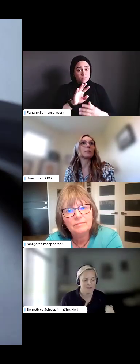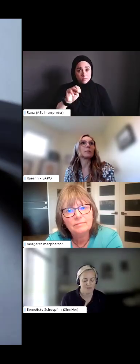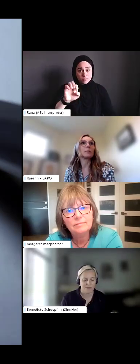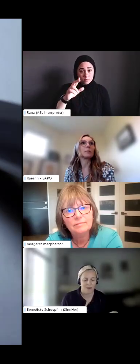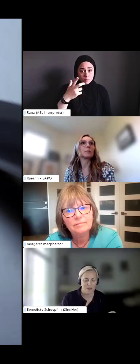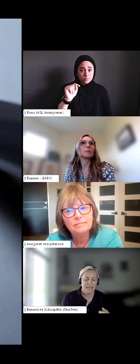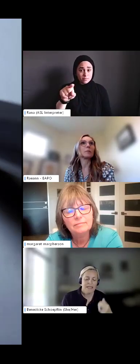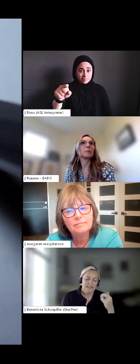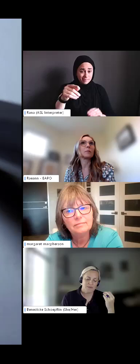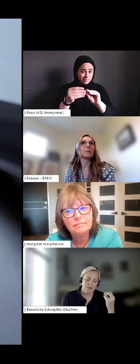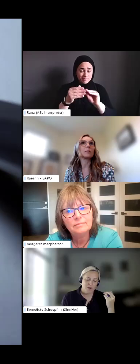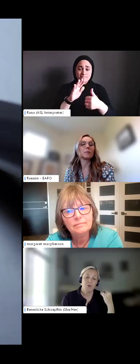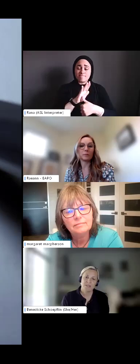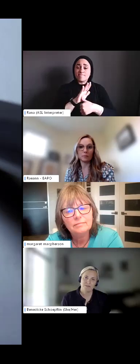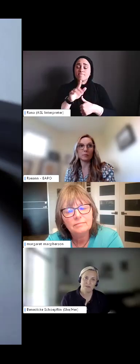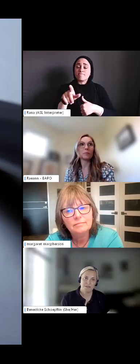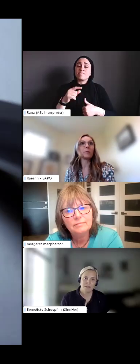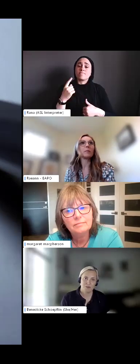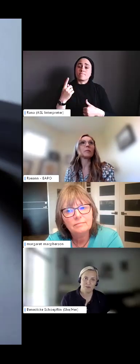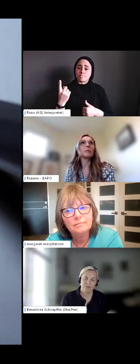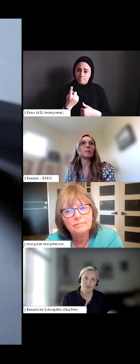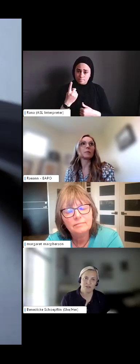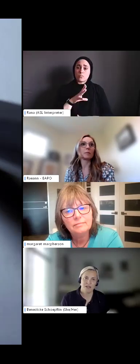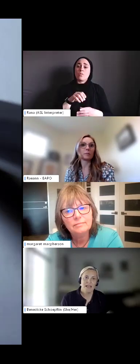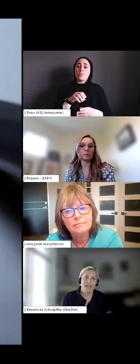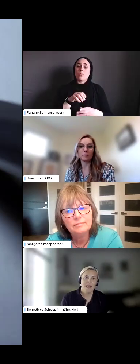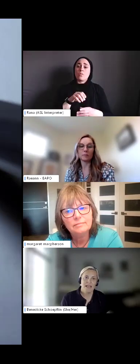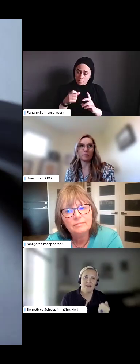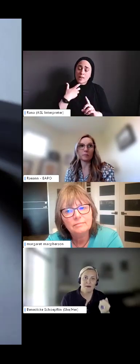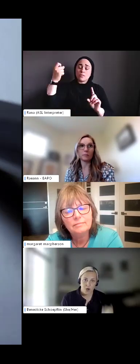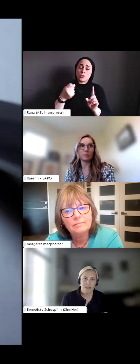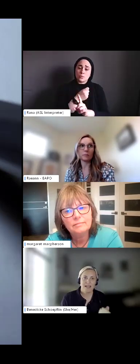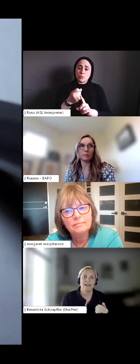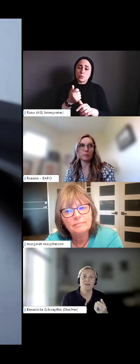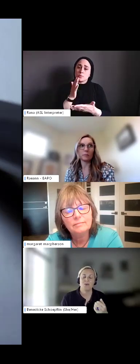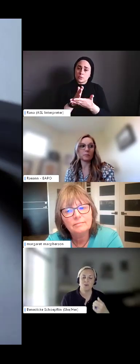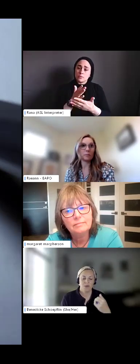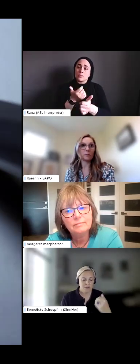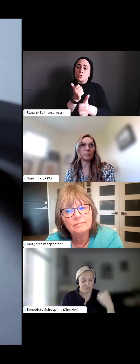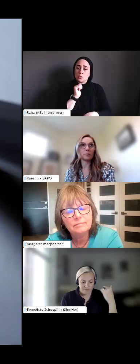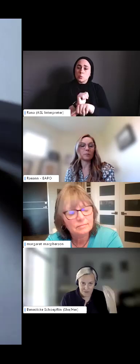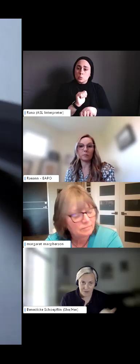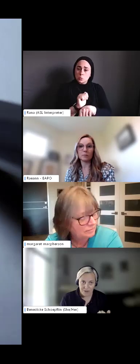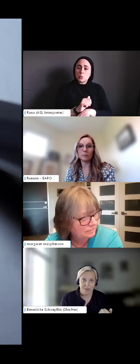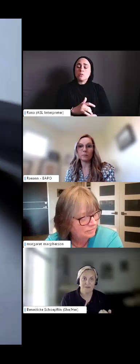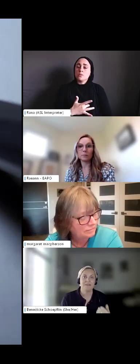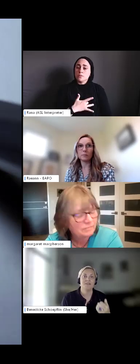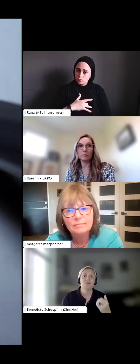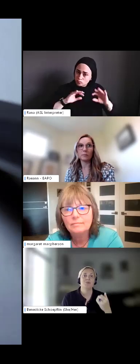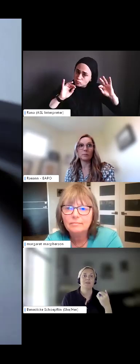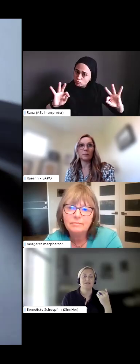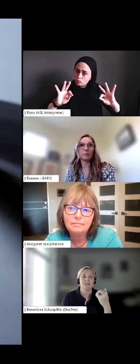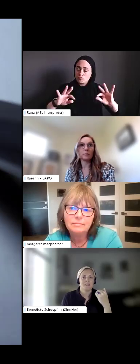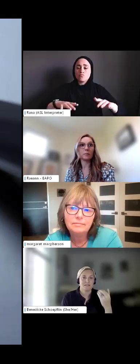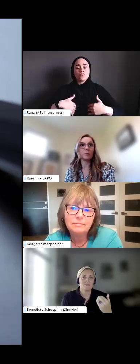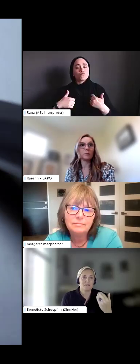maybe we'll start with that one. This was someone who is involved in elder abuse prevention work and who, you know, feels good about the work that they do,